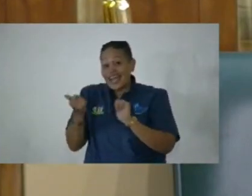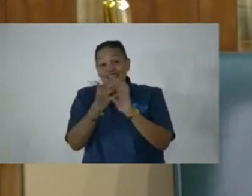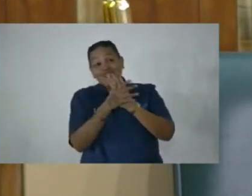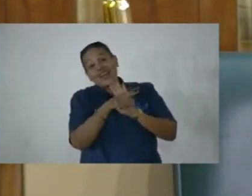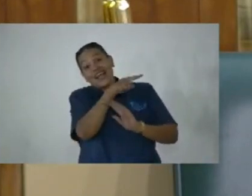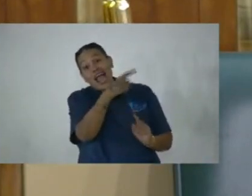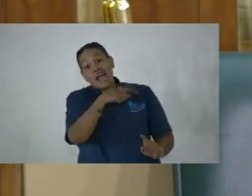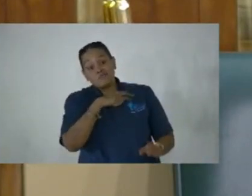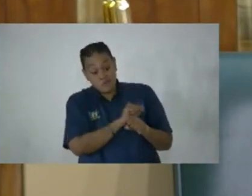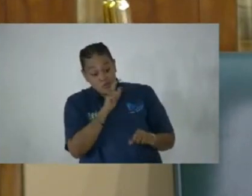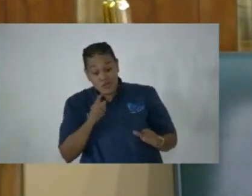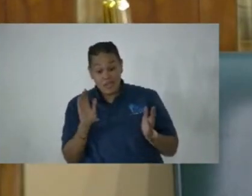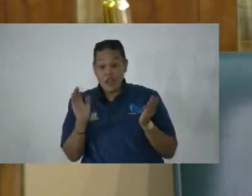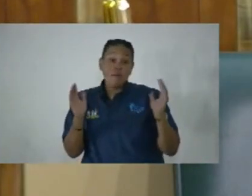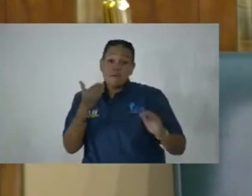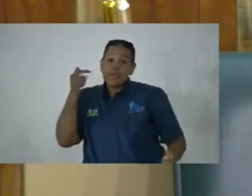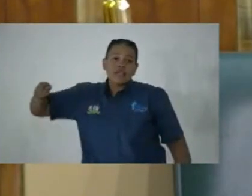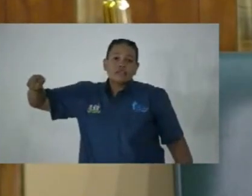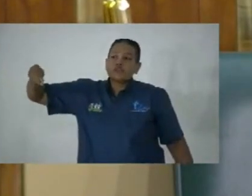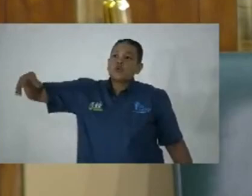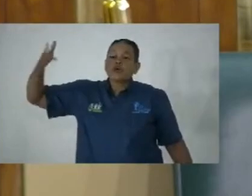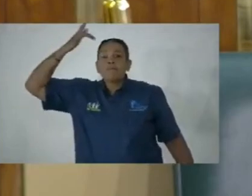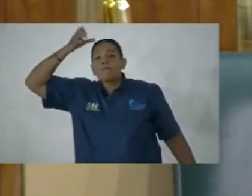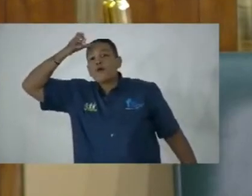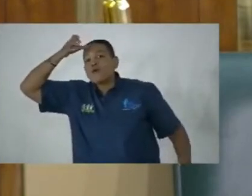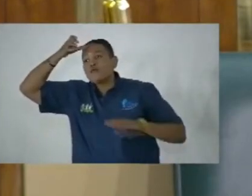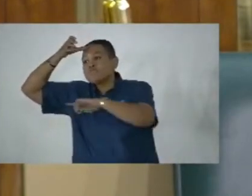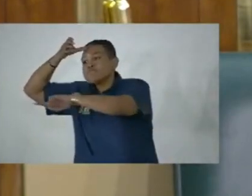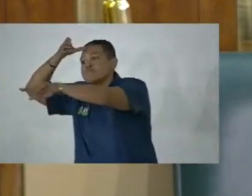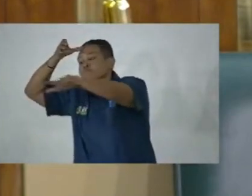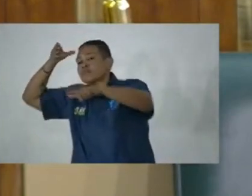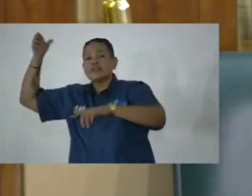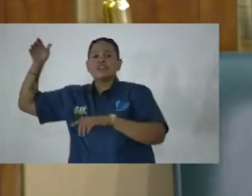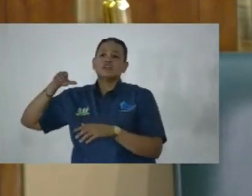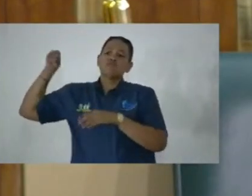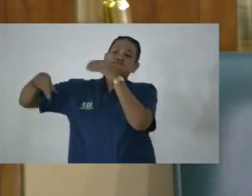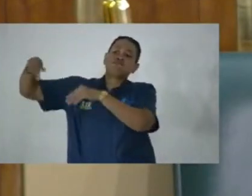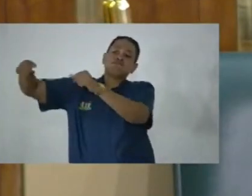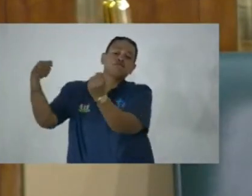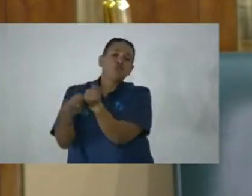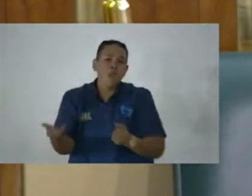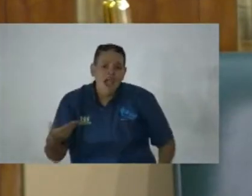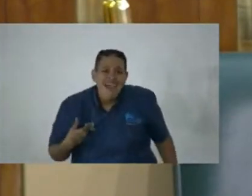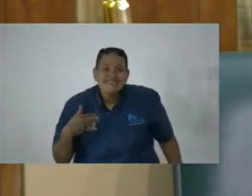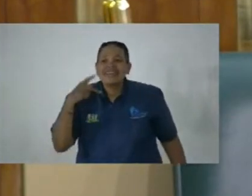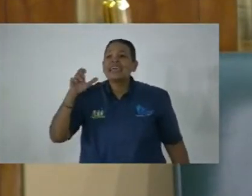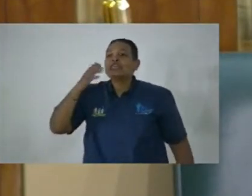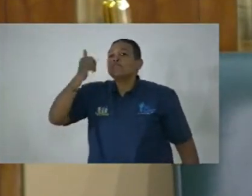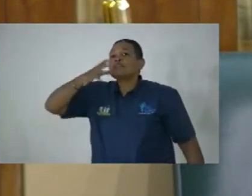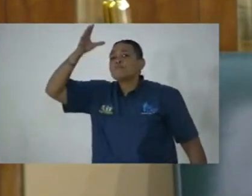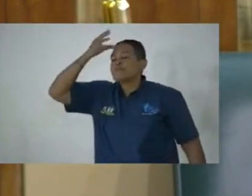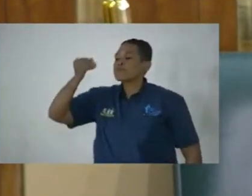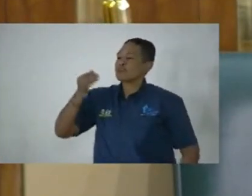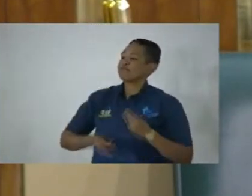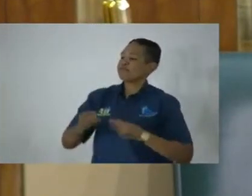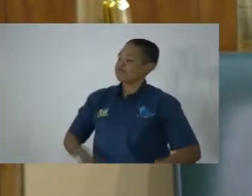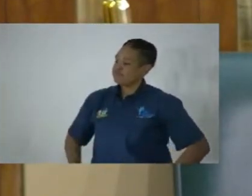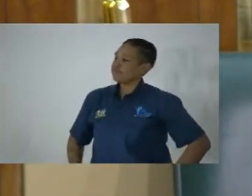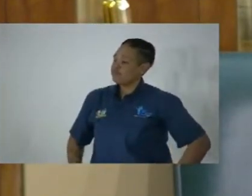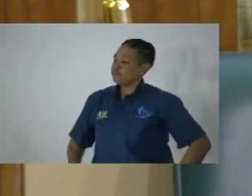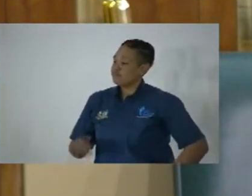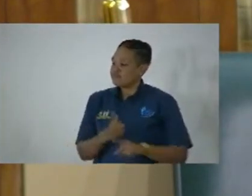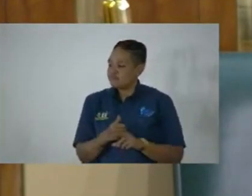that we're better than. And KC get great alumni support. And KC get better parents as it relates to economic capacity and